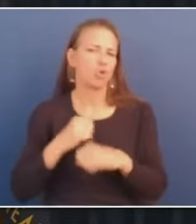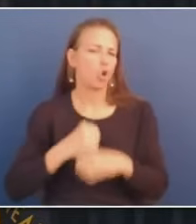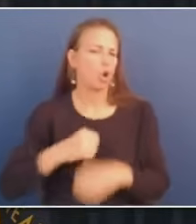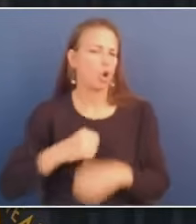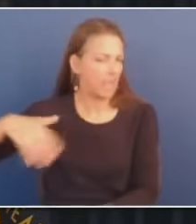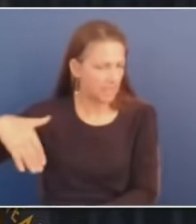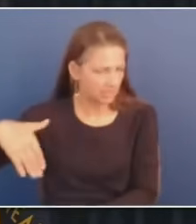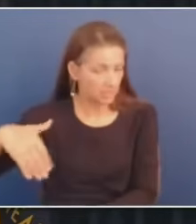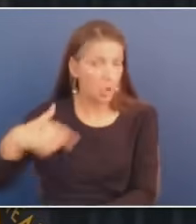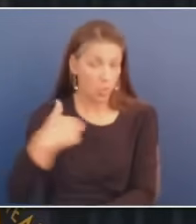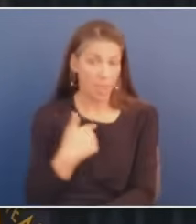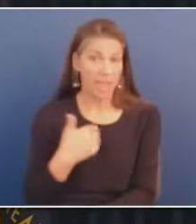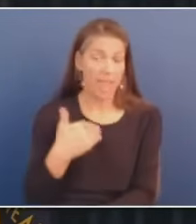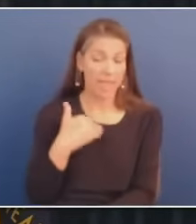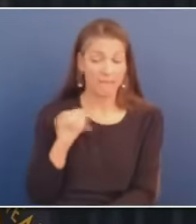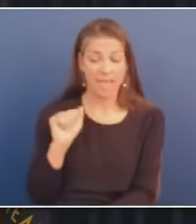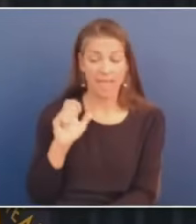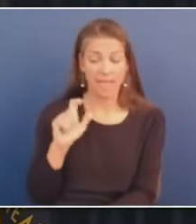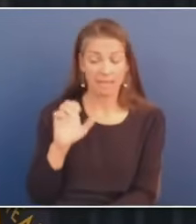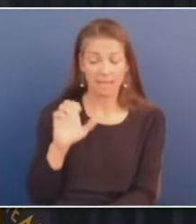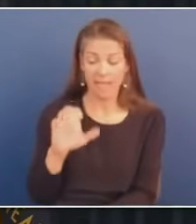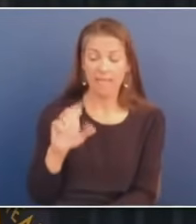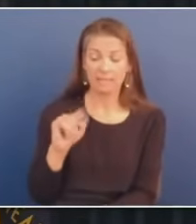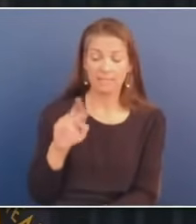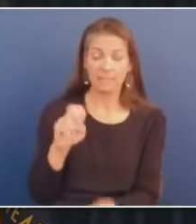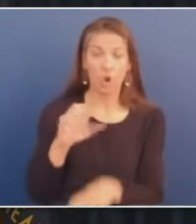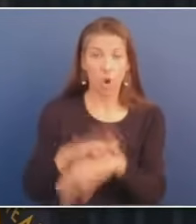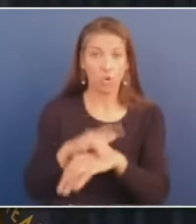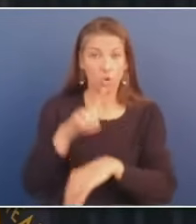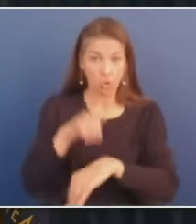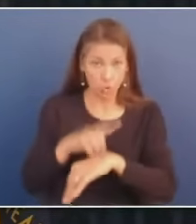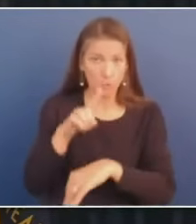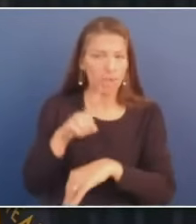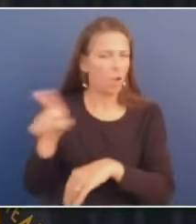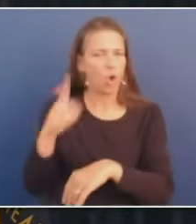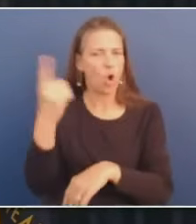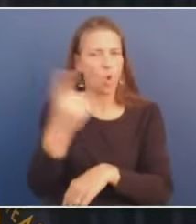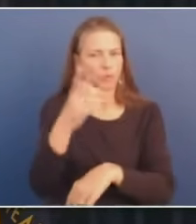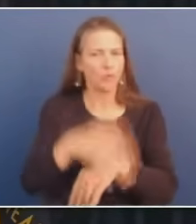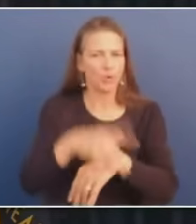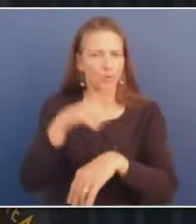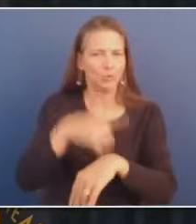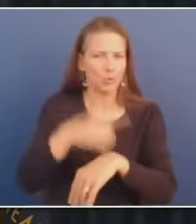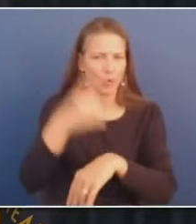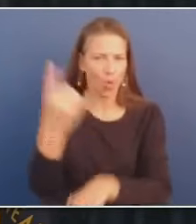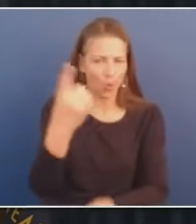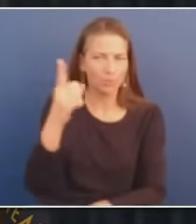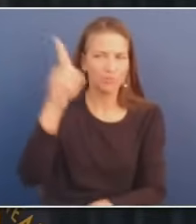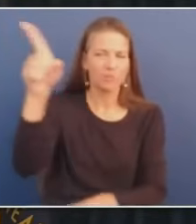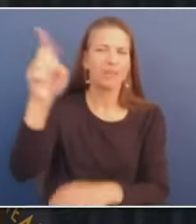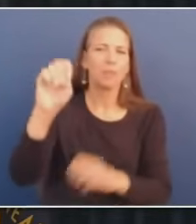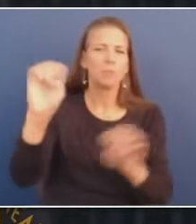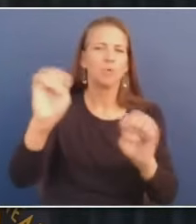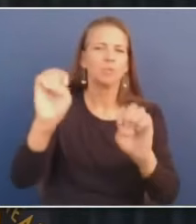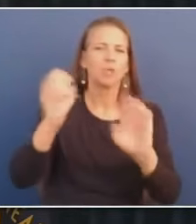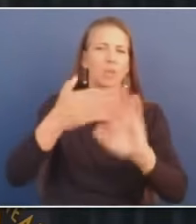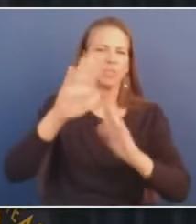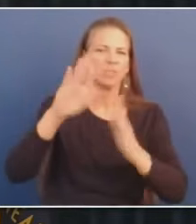active on-duty National Guard that is always on duty over at the Emergency Operations Center, and we're going to be